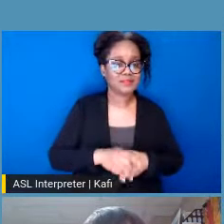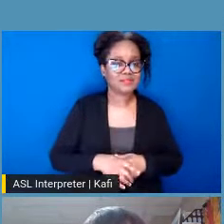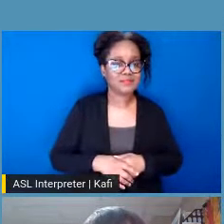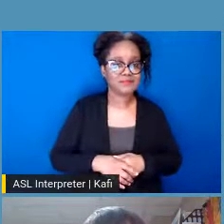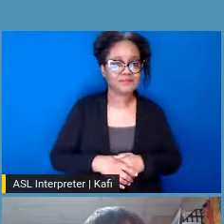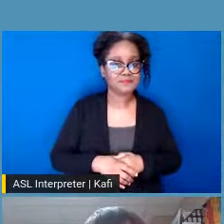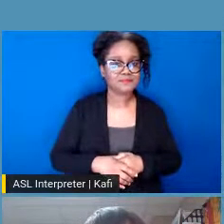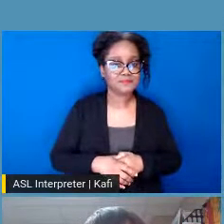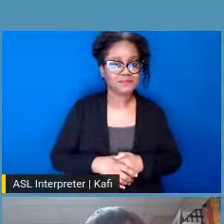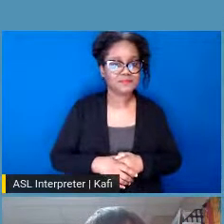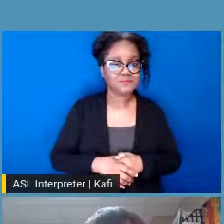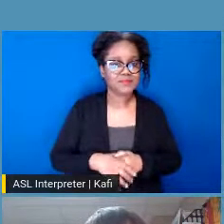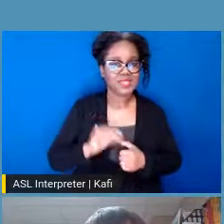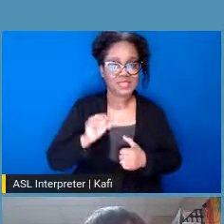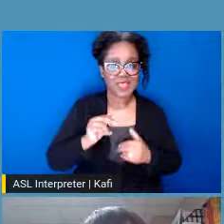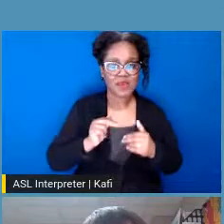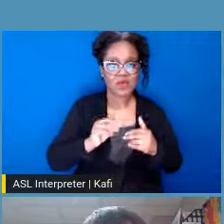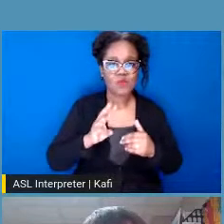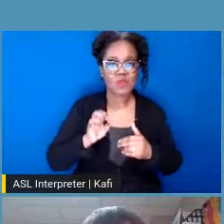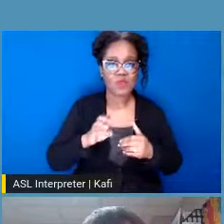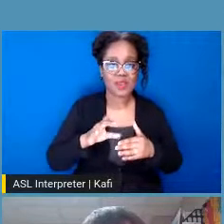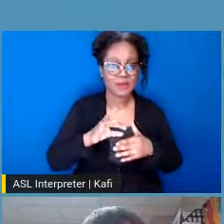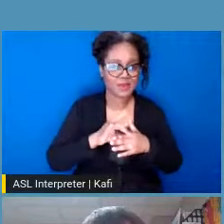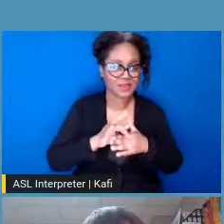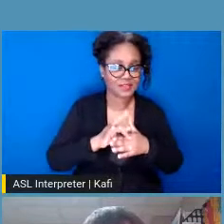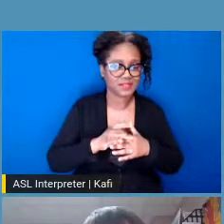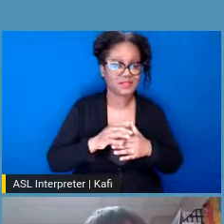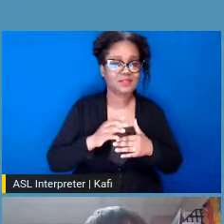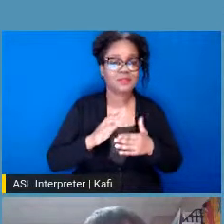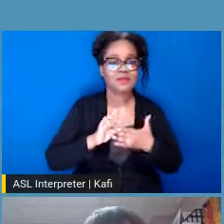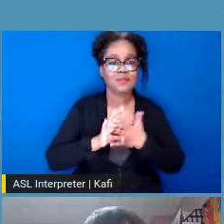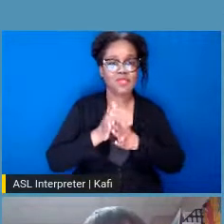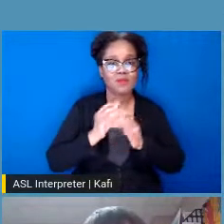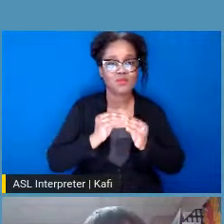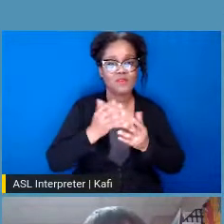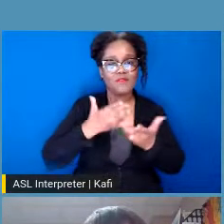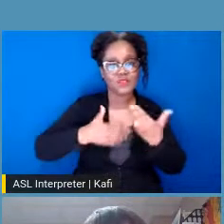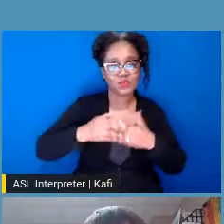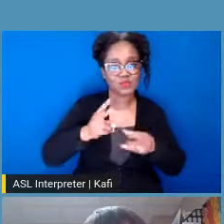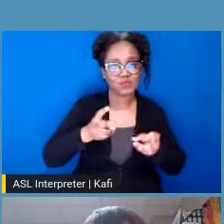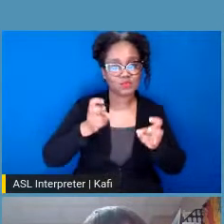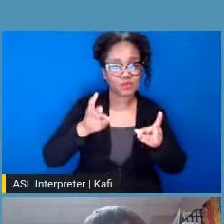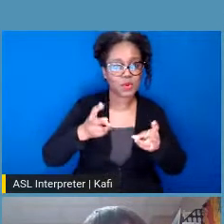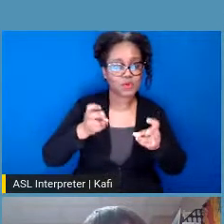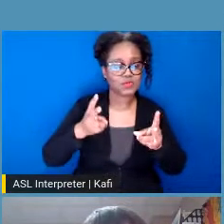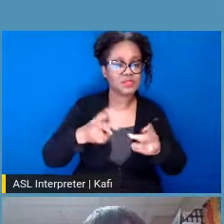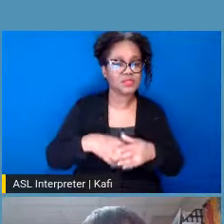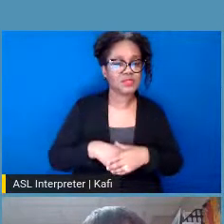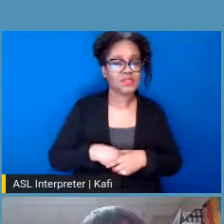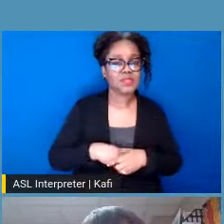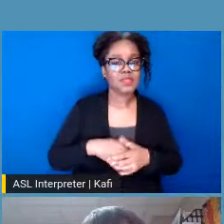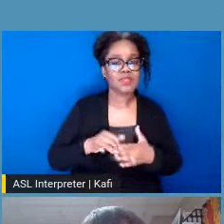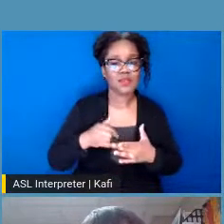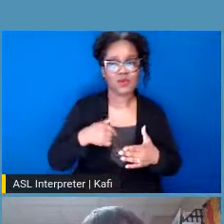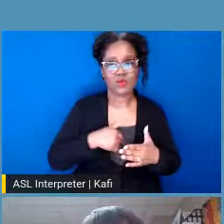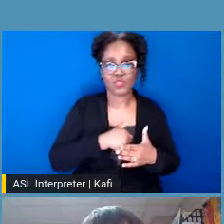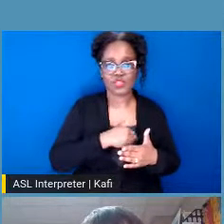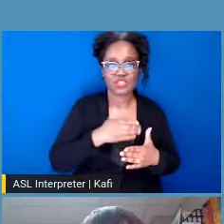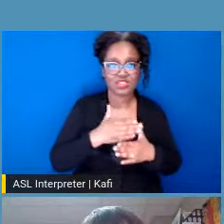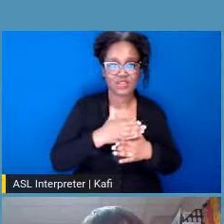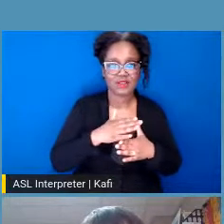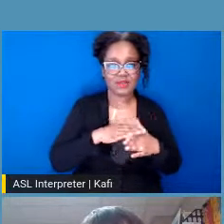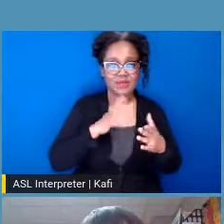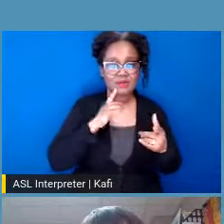turned into regular social posts that shared that on a smaller scale and linked back